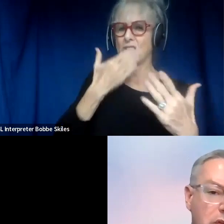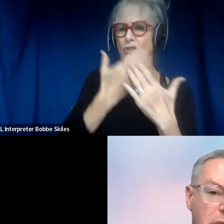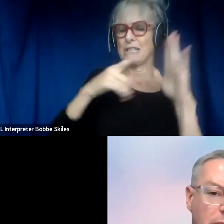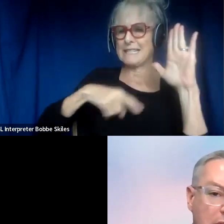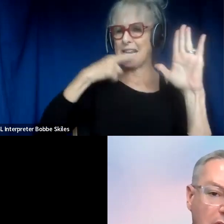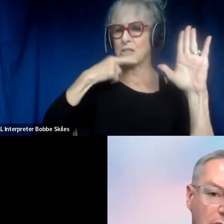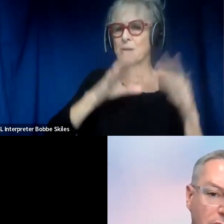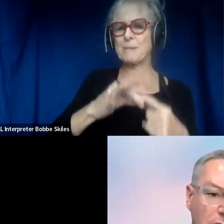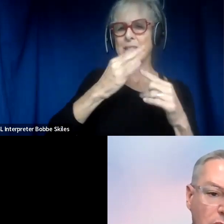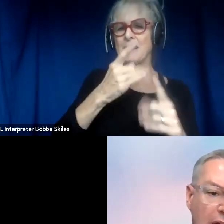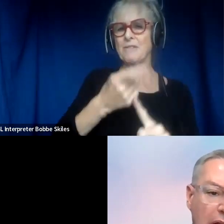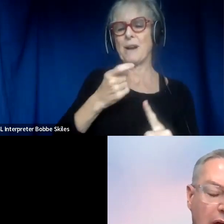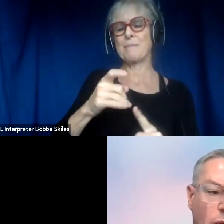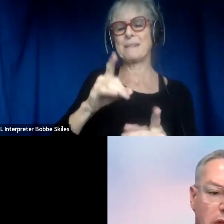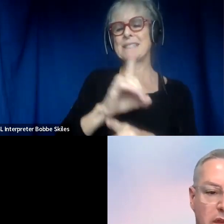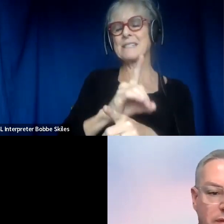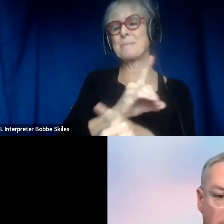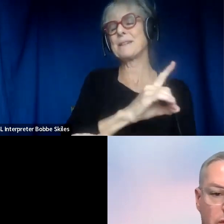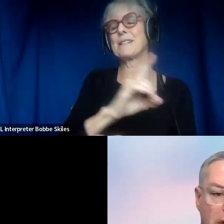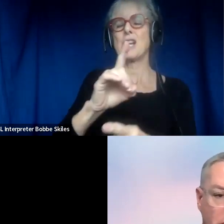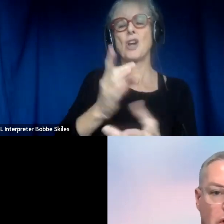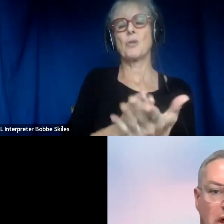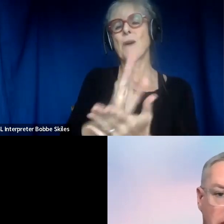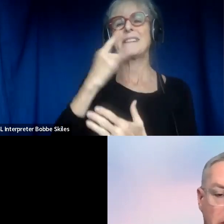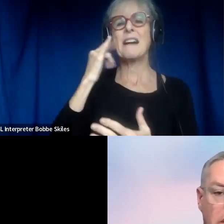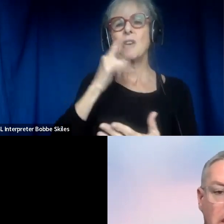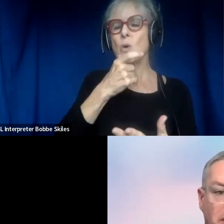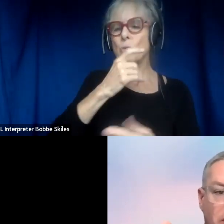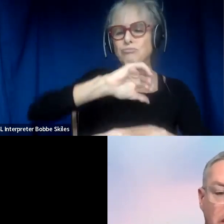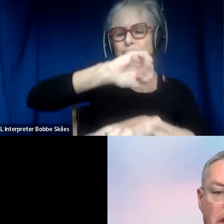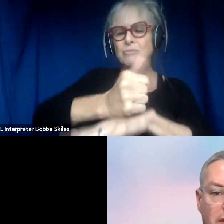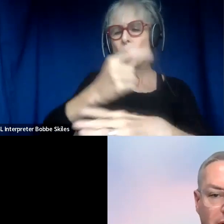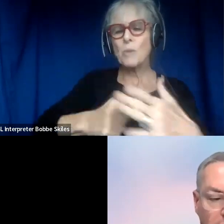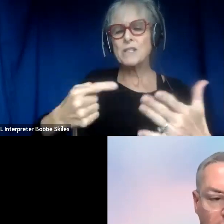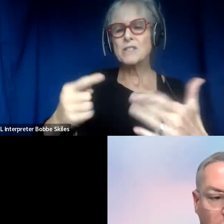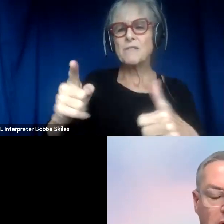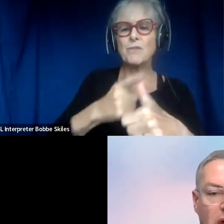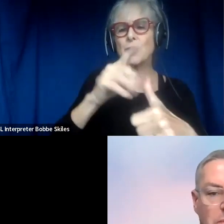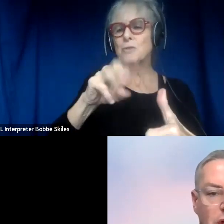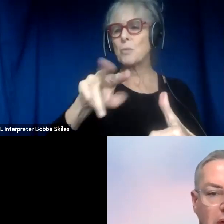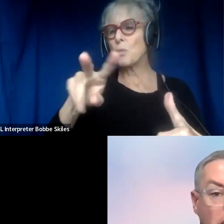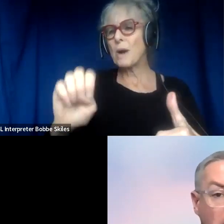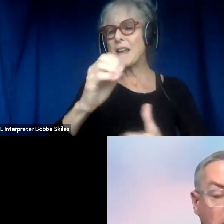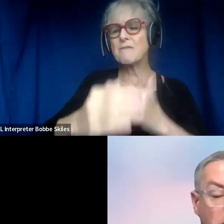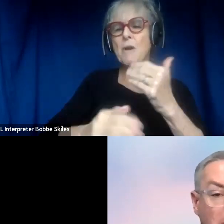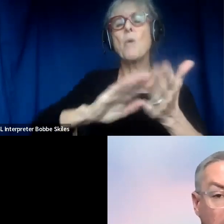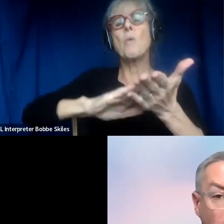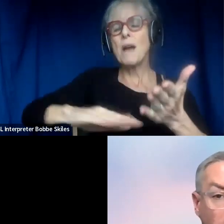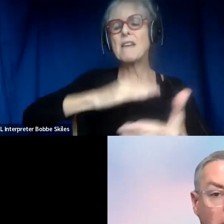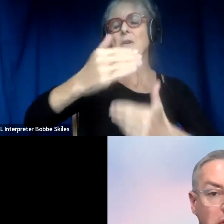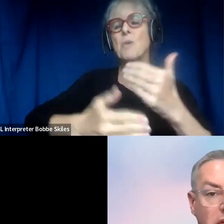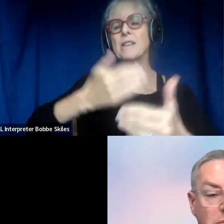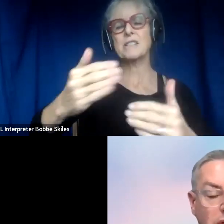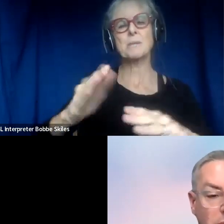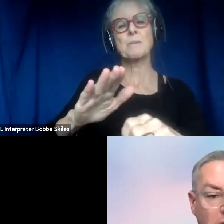particularly from Disability Rights California, who laid out what is that first wave process before you get the final no. You have had great